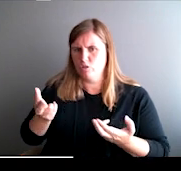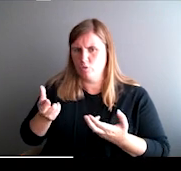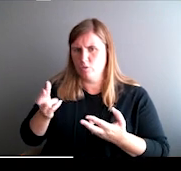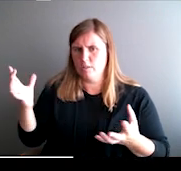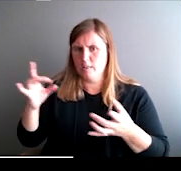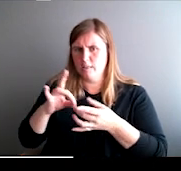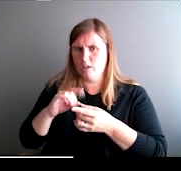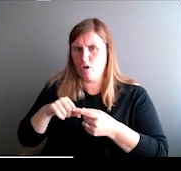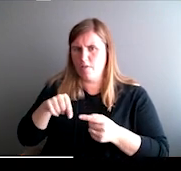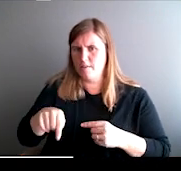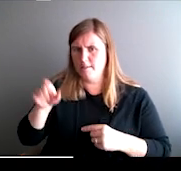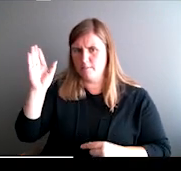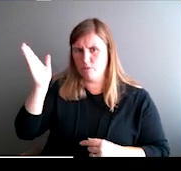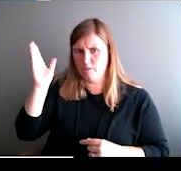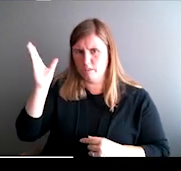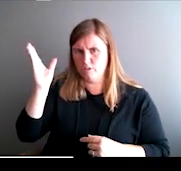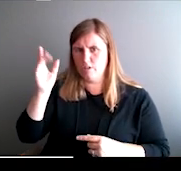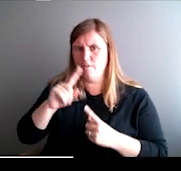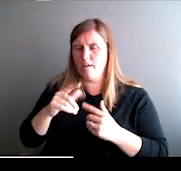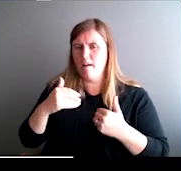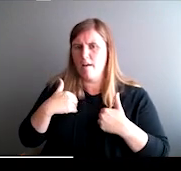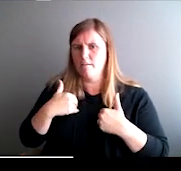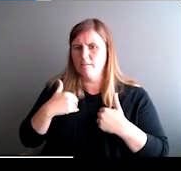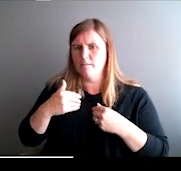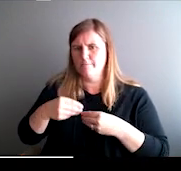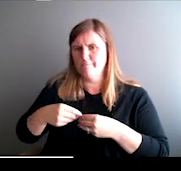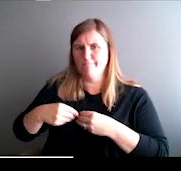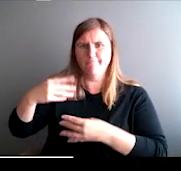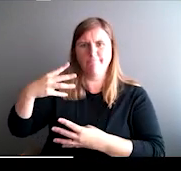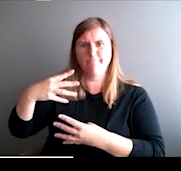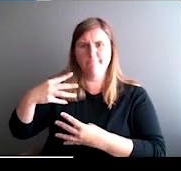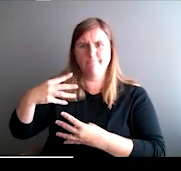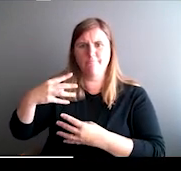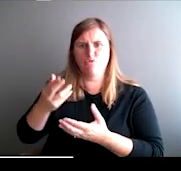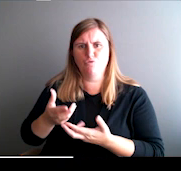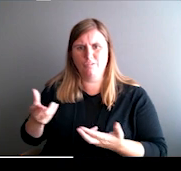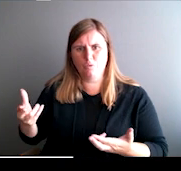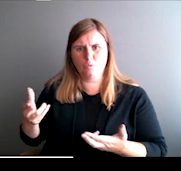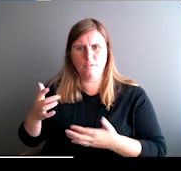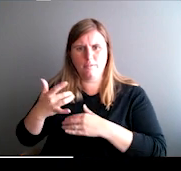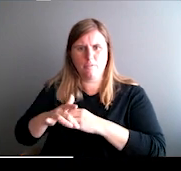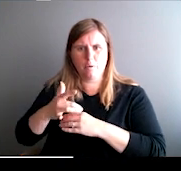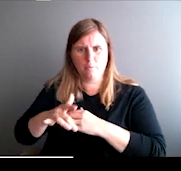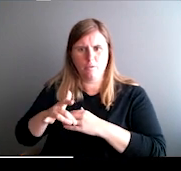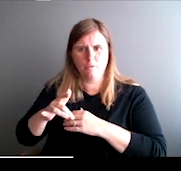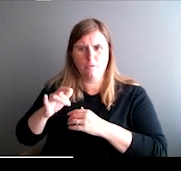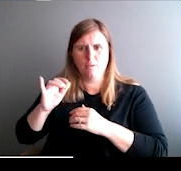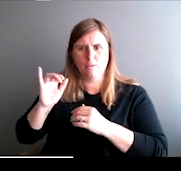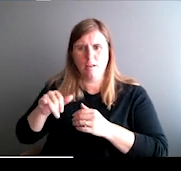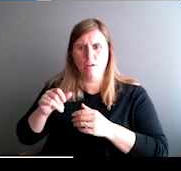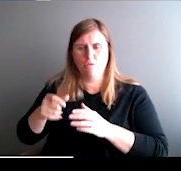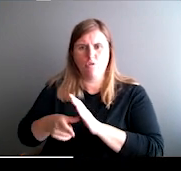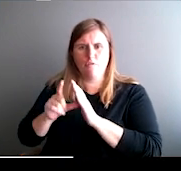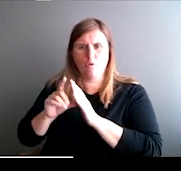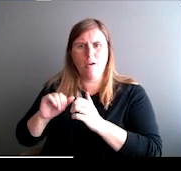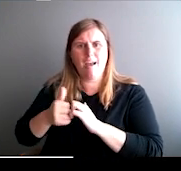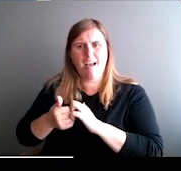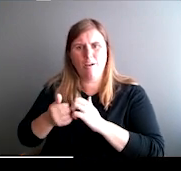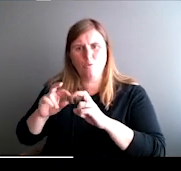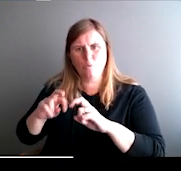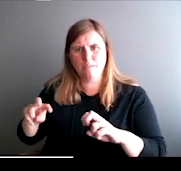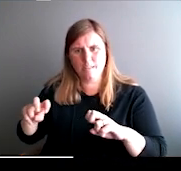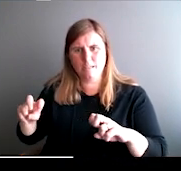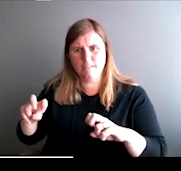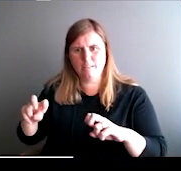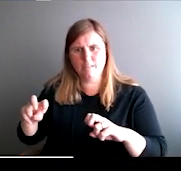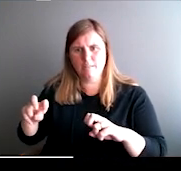link on this presentation that has a large amount of resources available that review how to assess